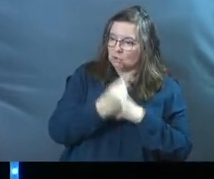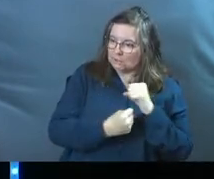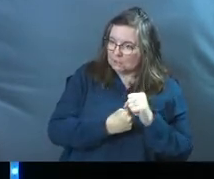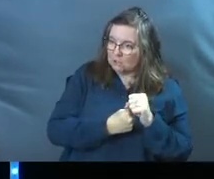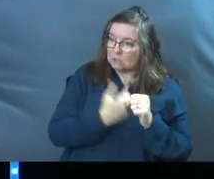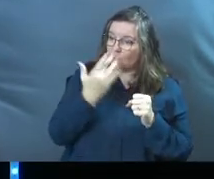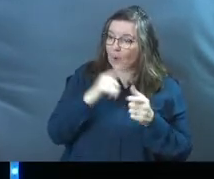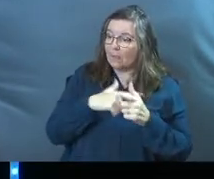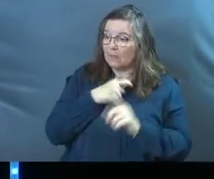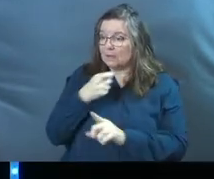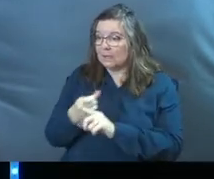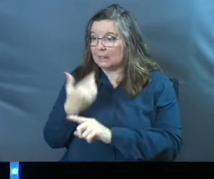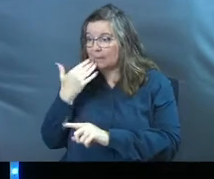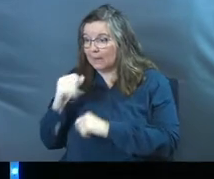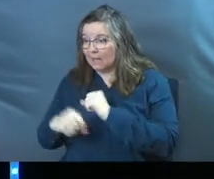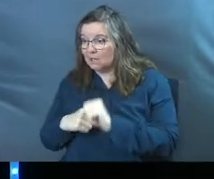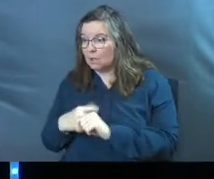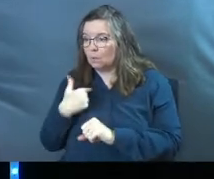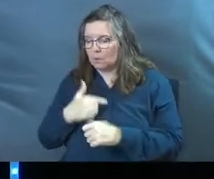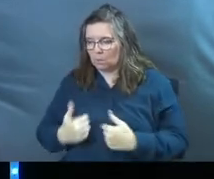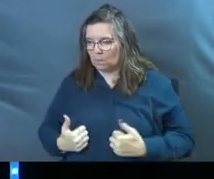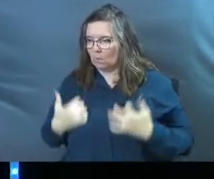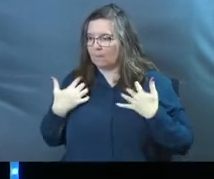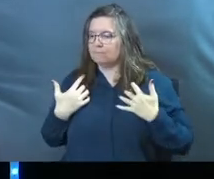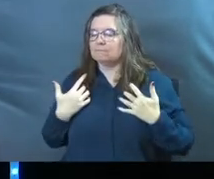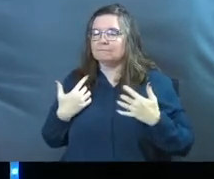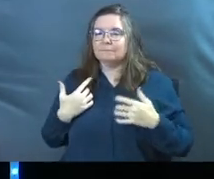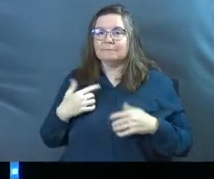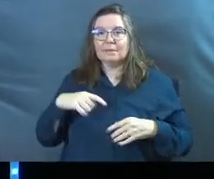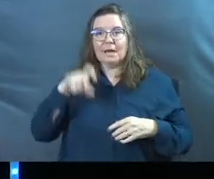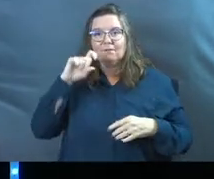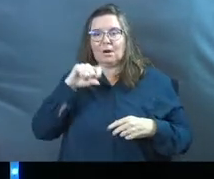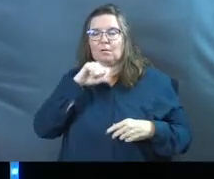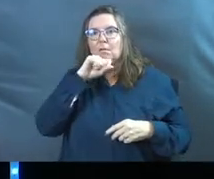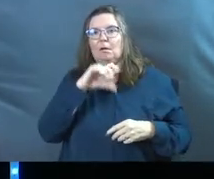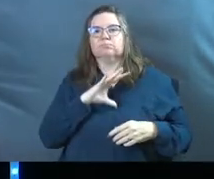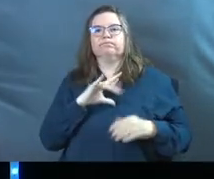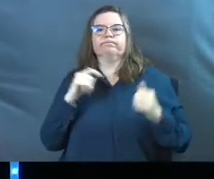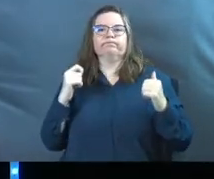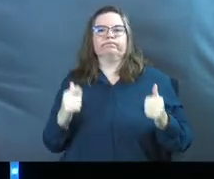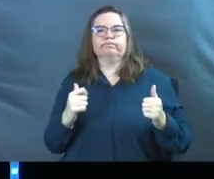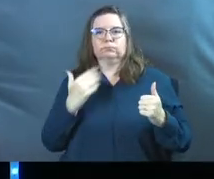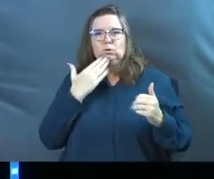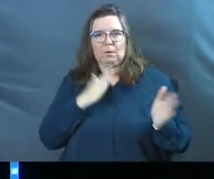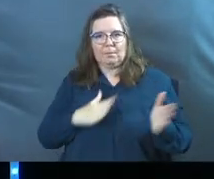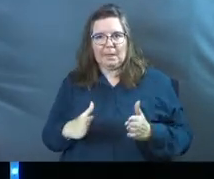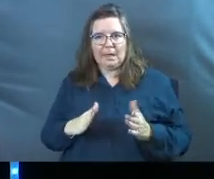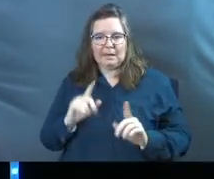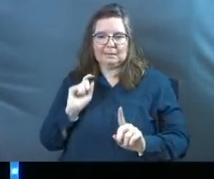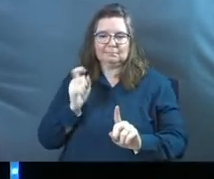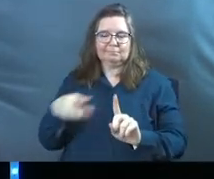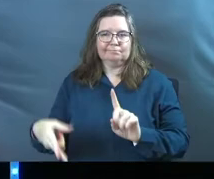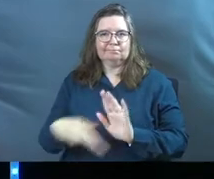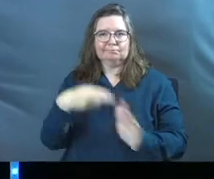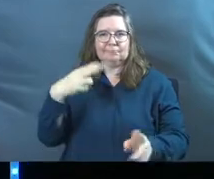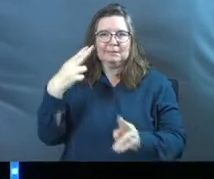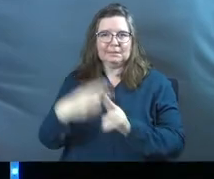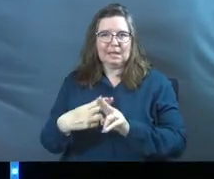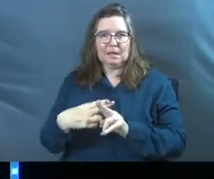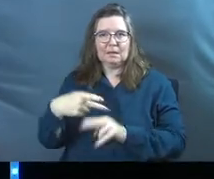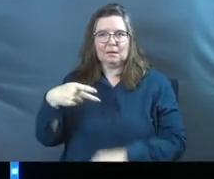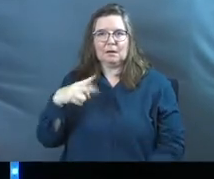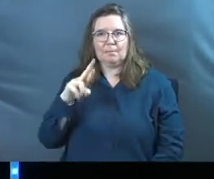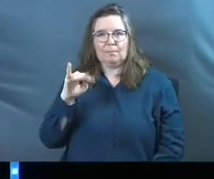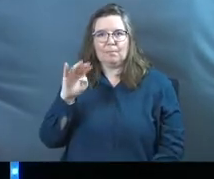we'll thrive. And Pharaoh loves the plan. He makes him prime minister of all Egypt, which is another miracle in the story.